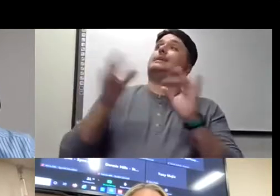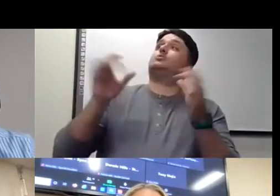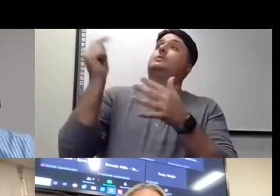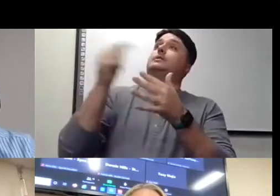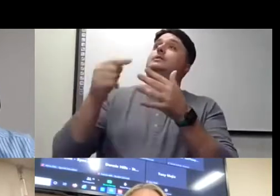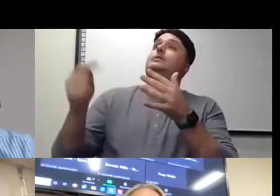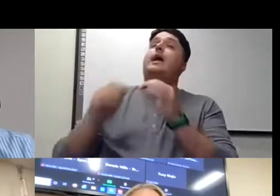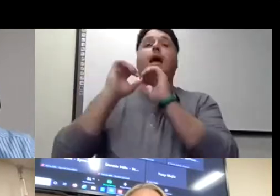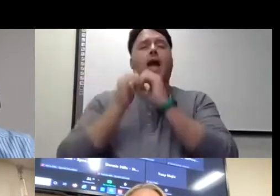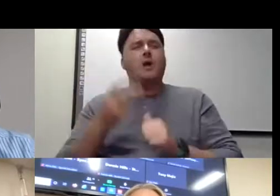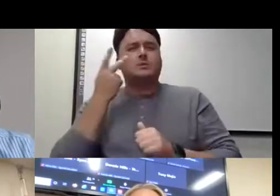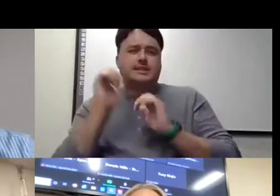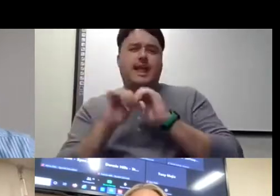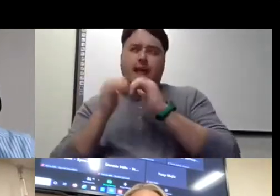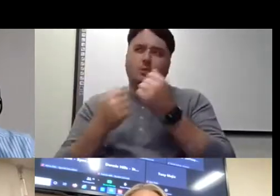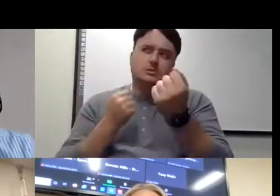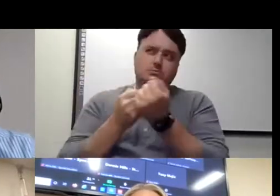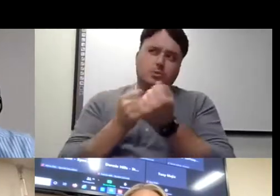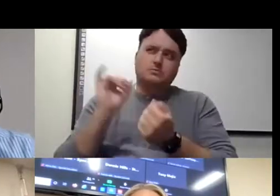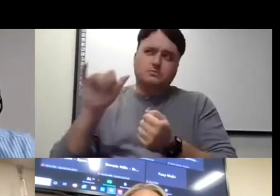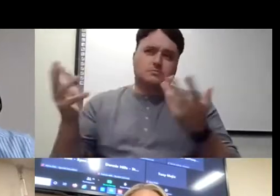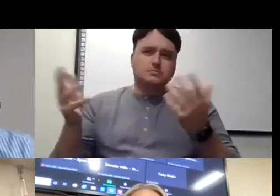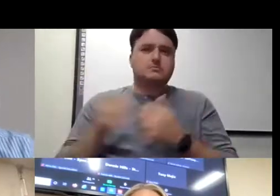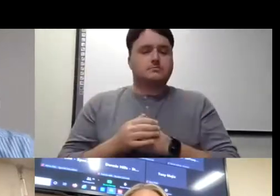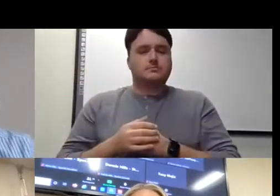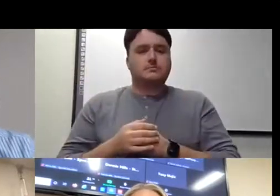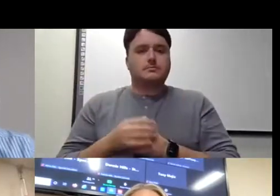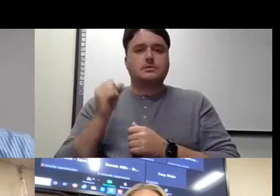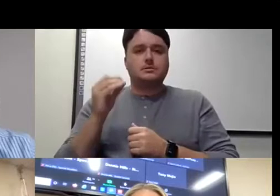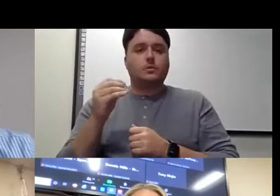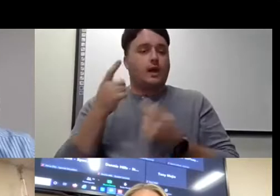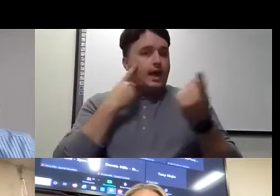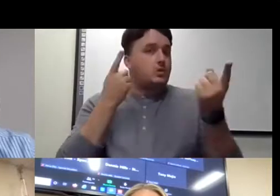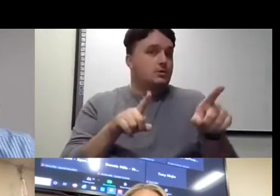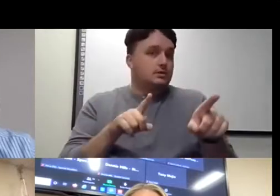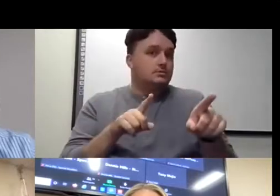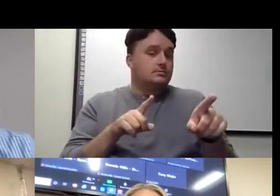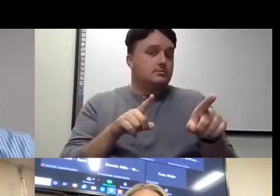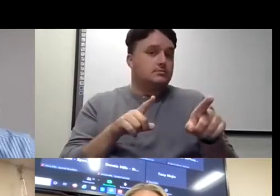we seeing that? How can we support, you know? So I agree in terms of